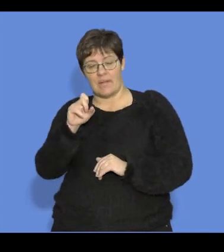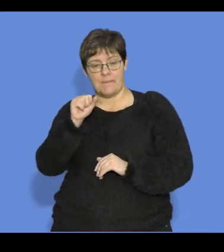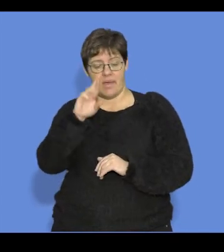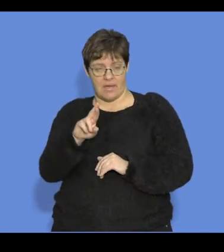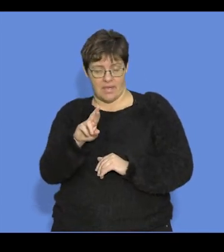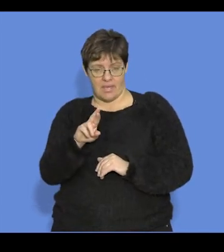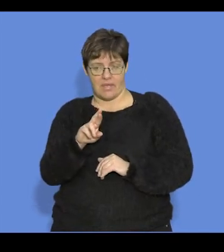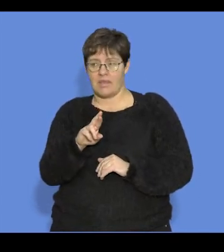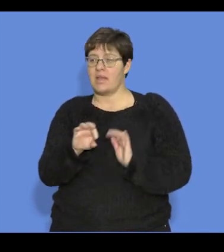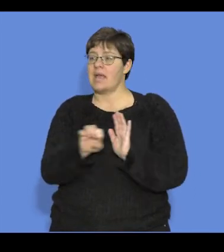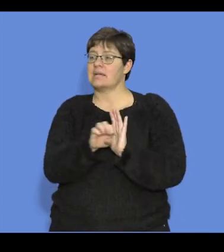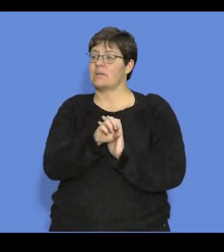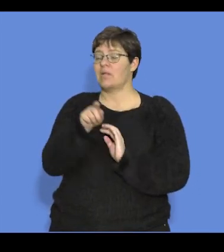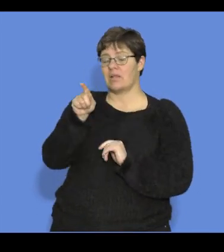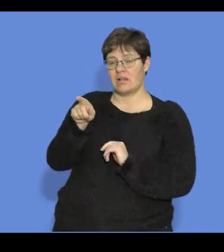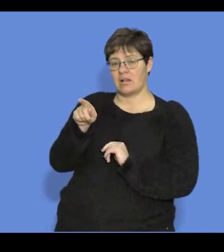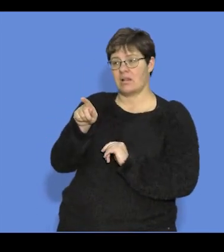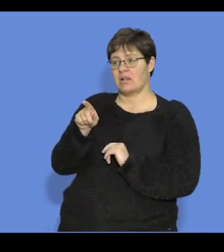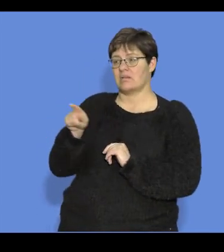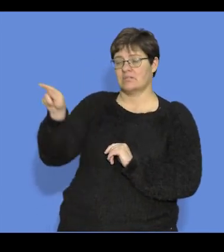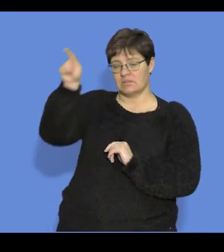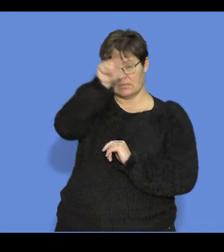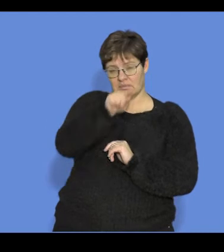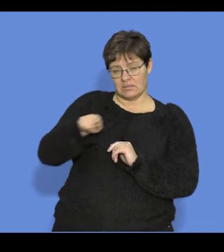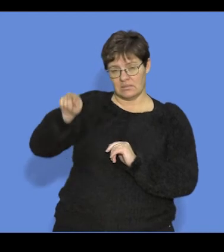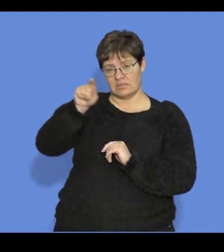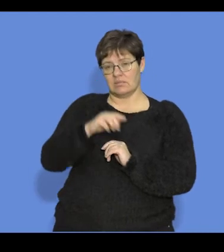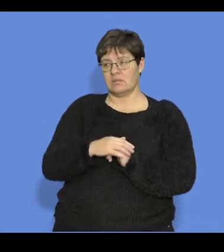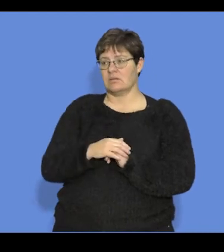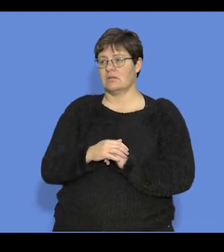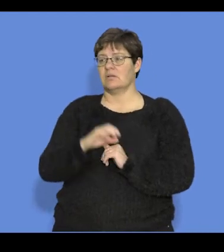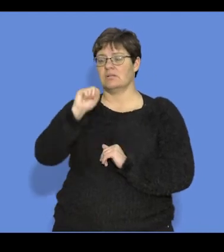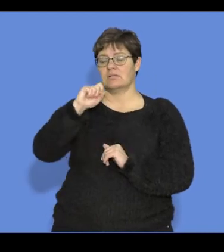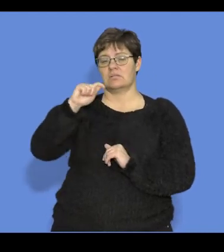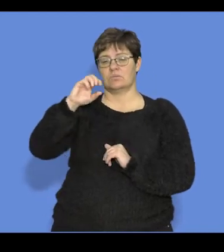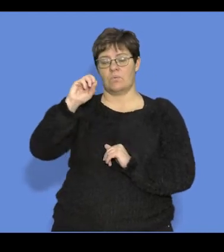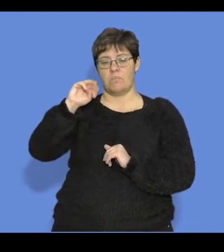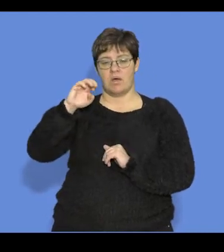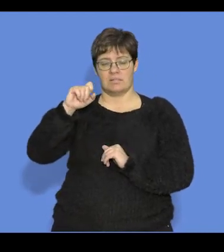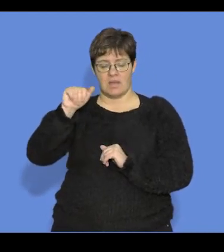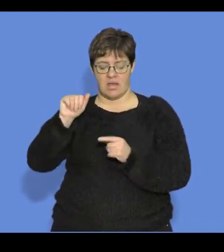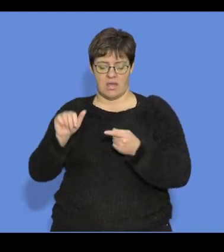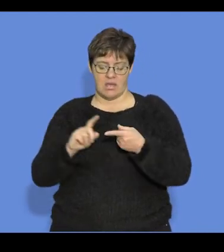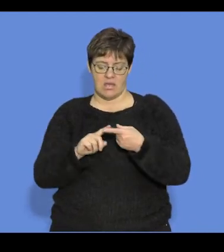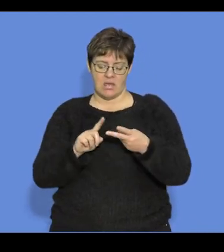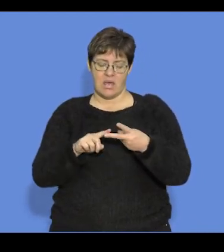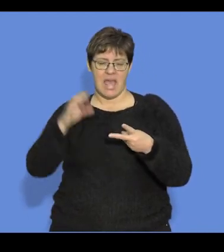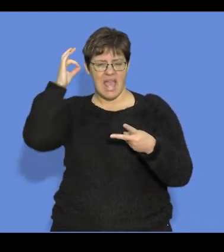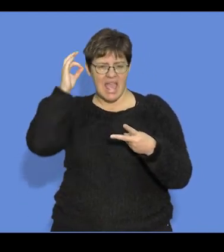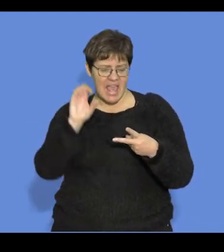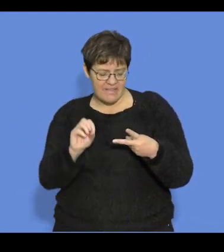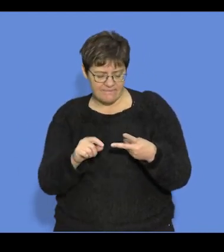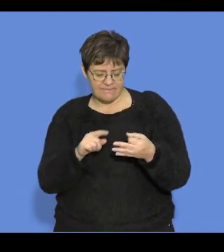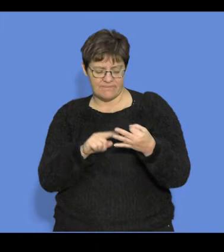and an example there is a sunken stomata. They also have hairs. They also